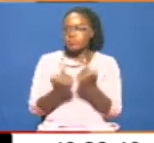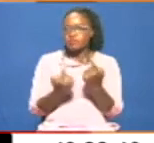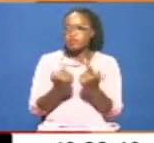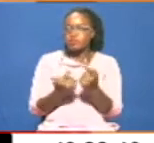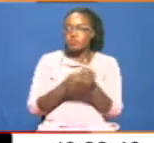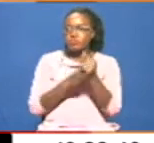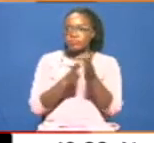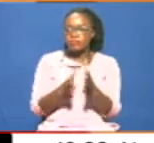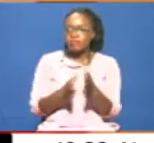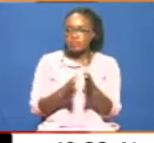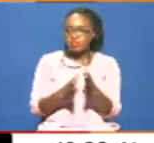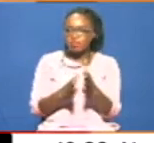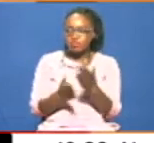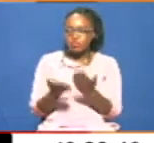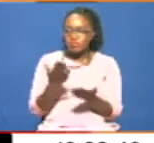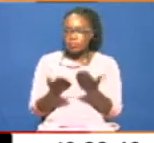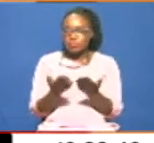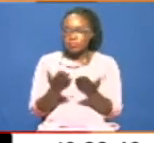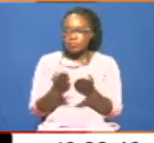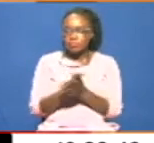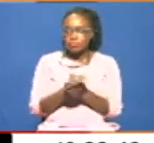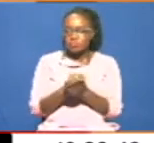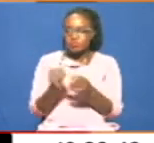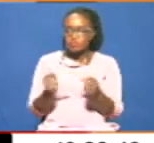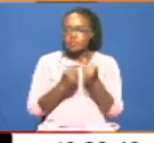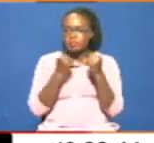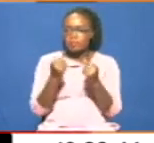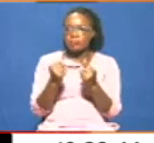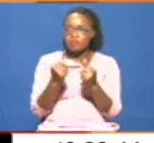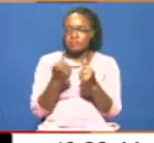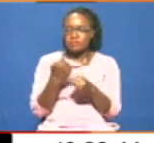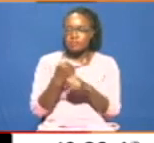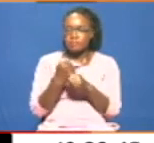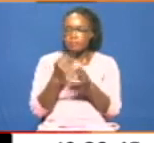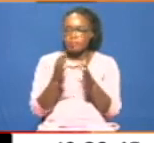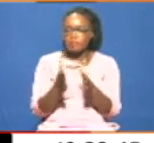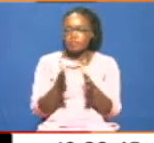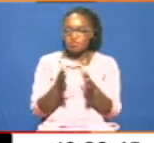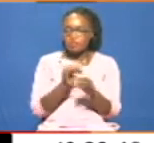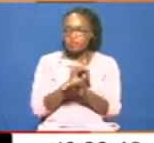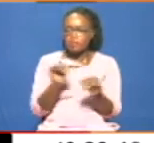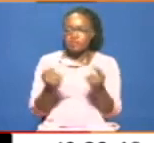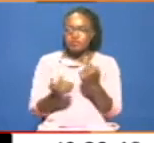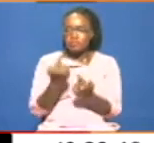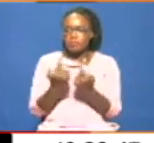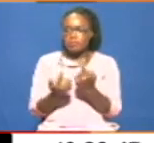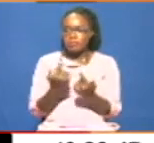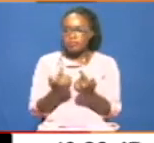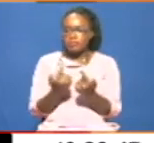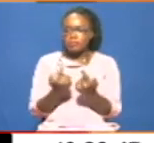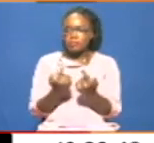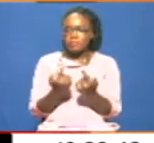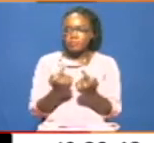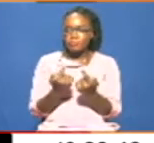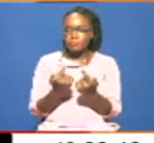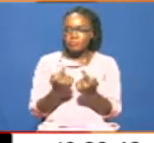leaders, probably the strongest actor in the clean cooking space in Kenya,